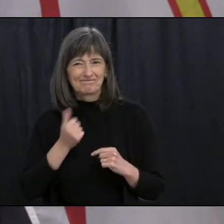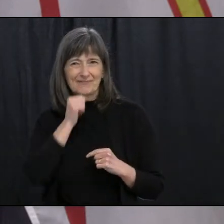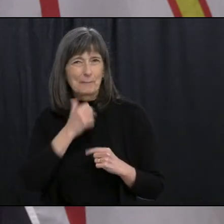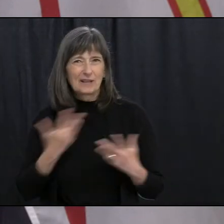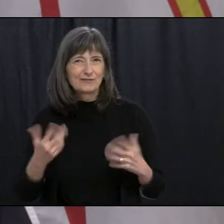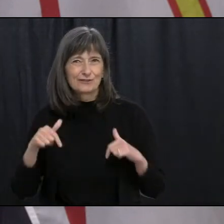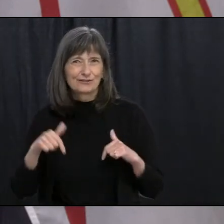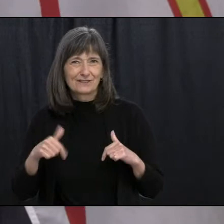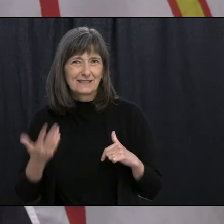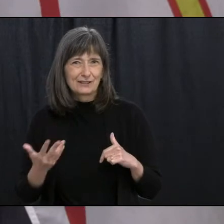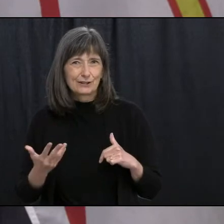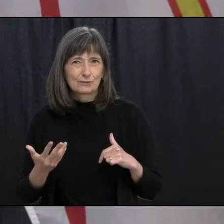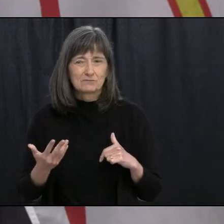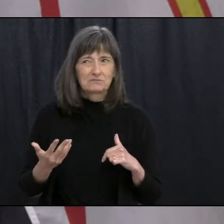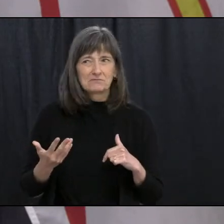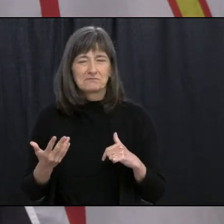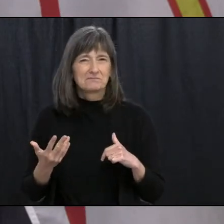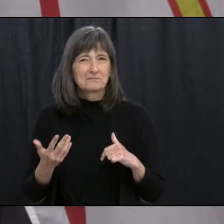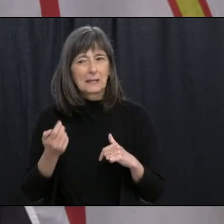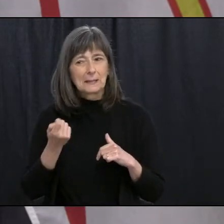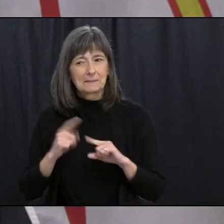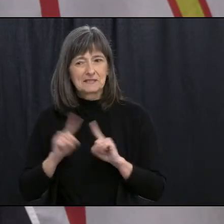but they're subtle.